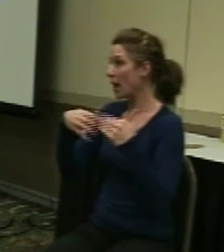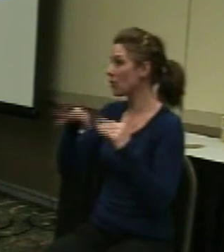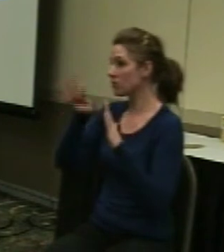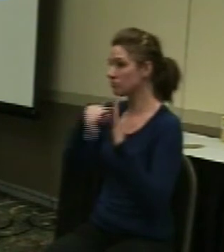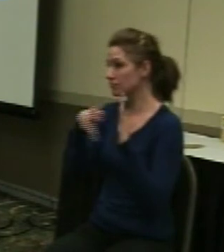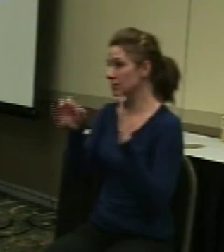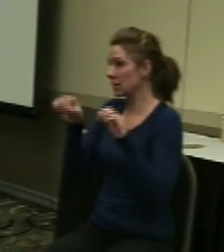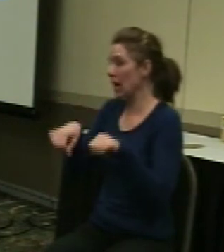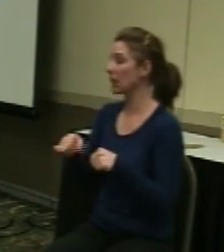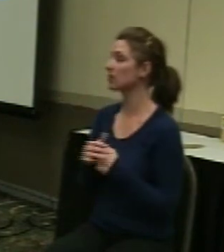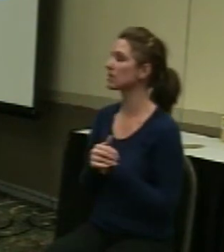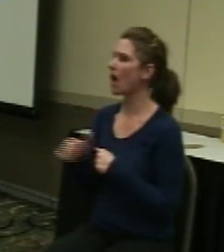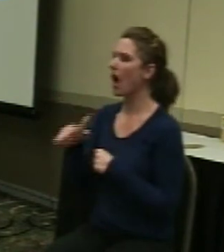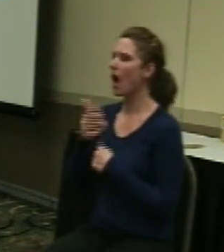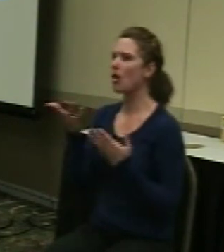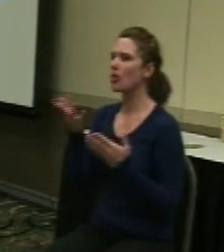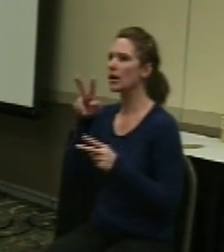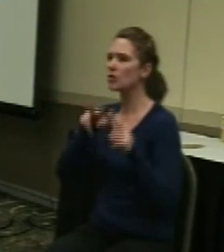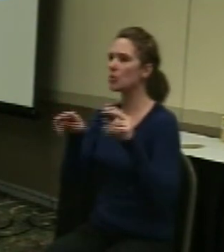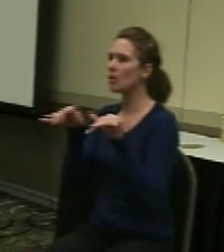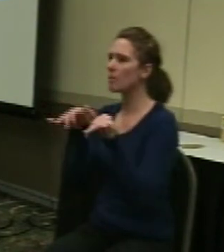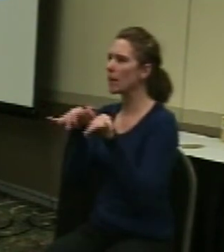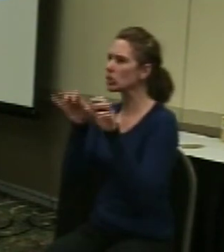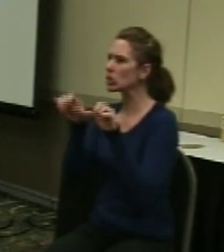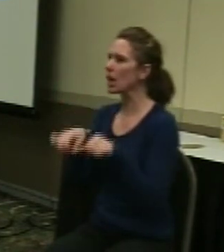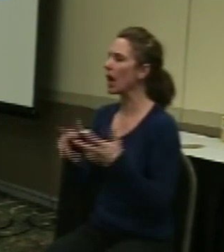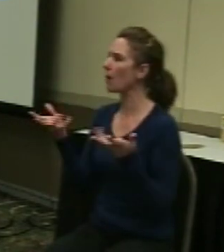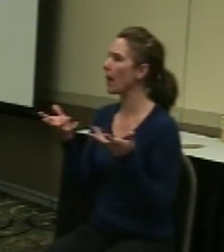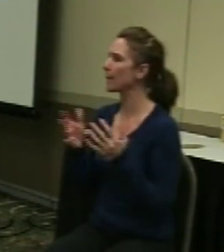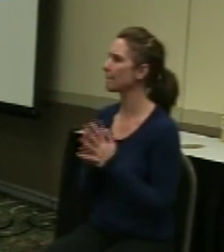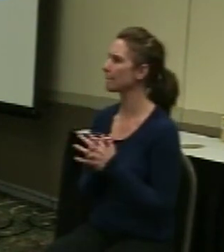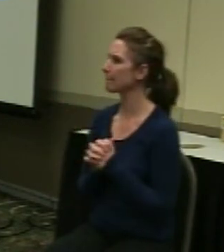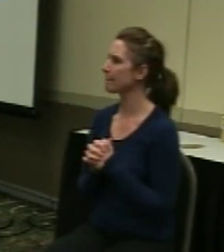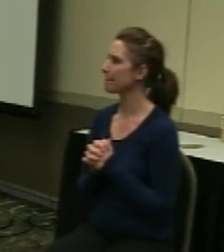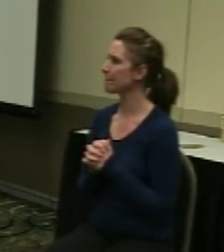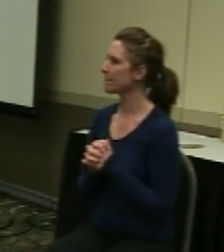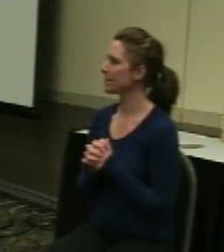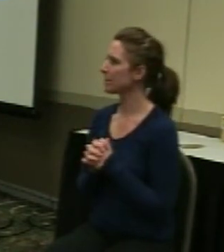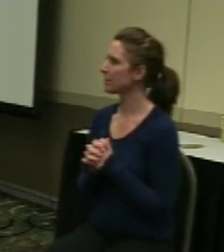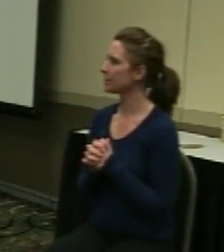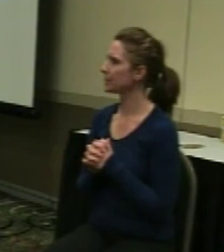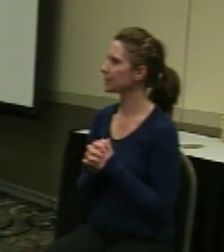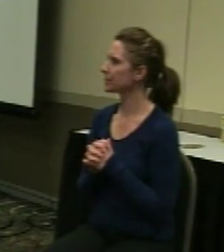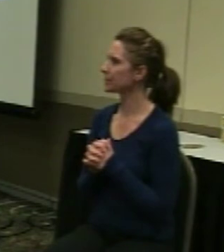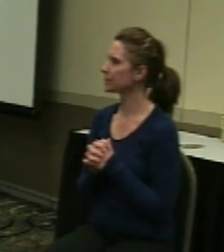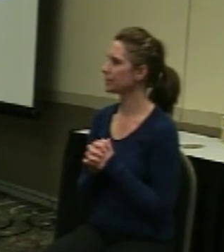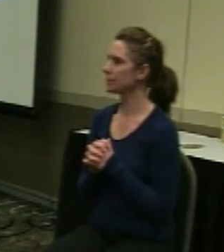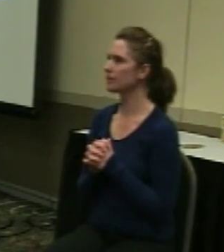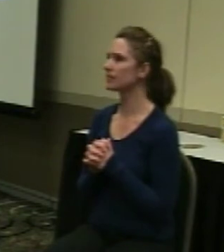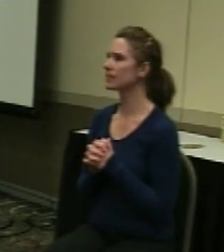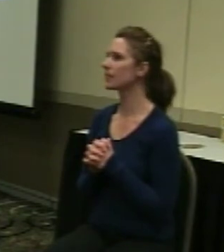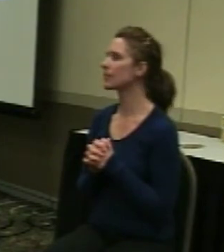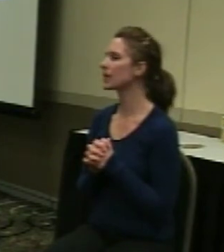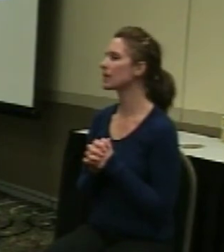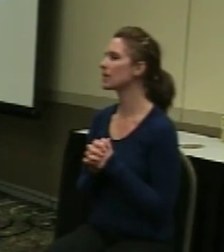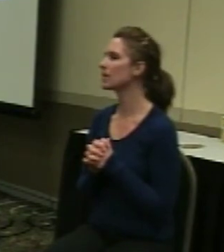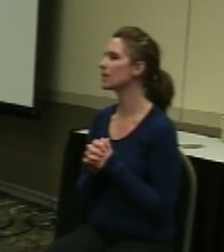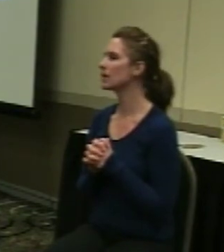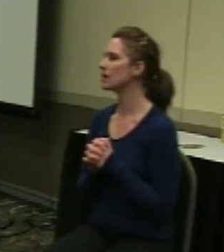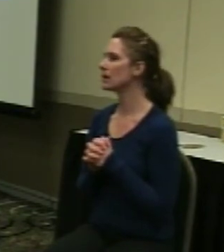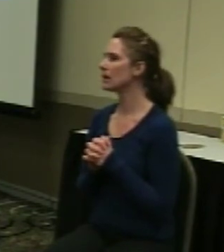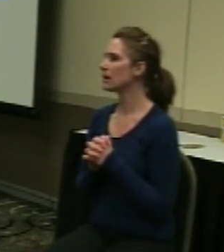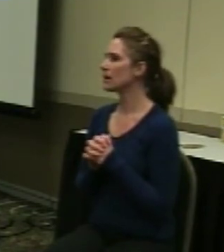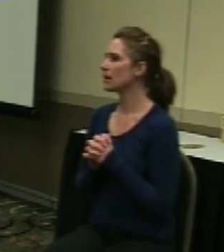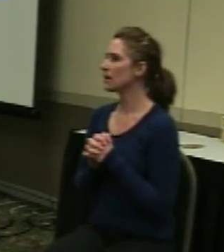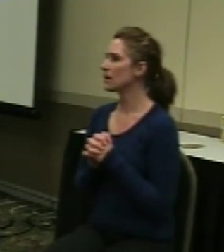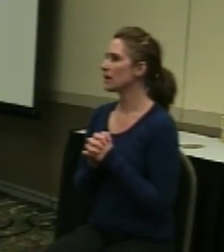being observed and measured and documented in a graphic manner. Would you like to throw one into us? I didn't hear